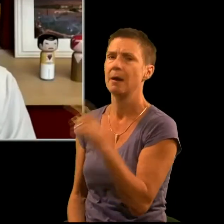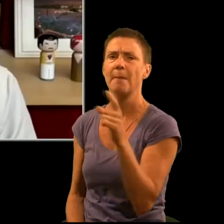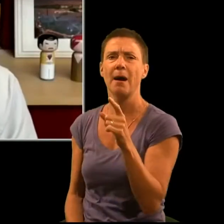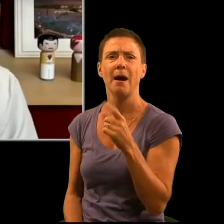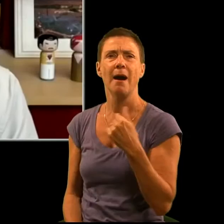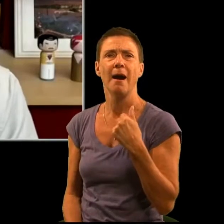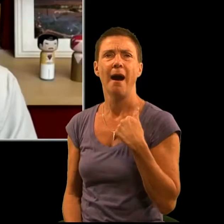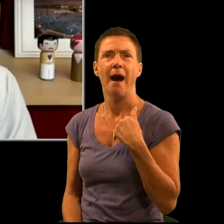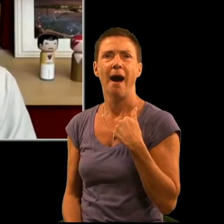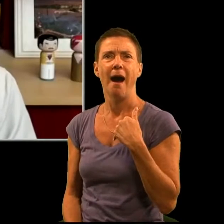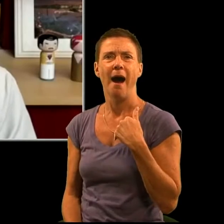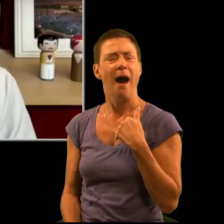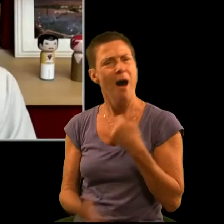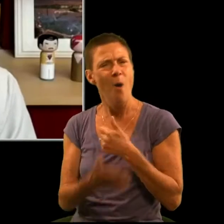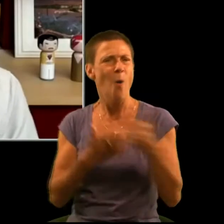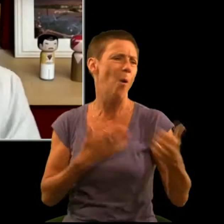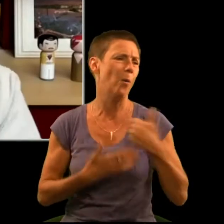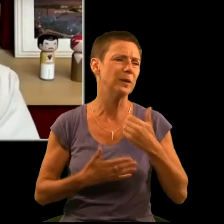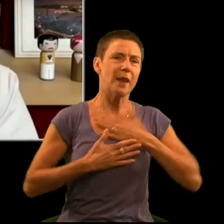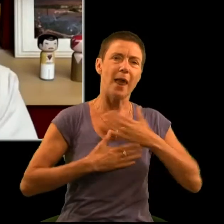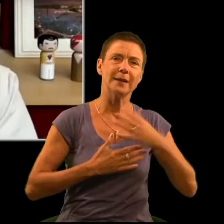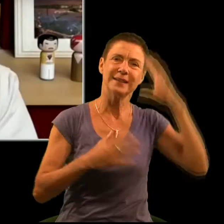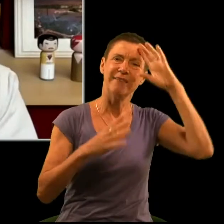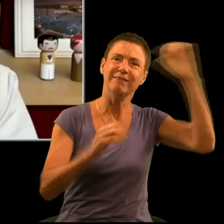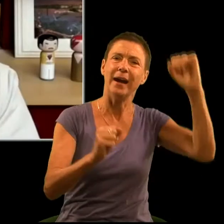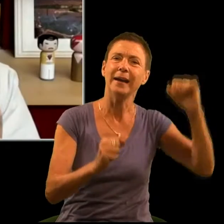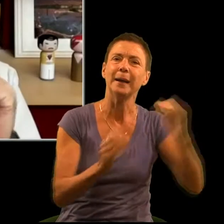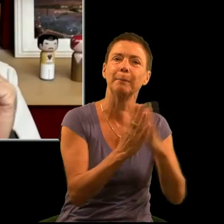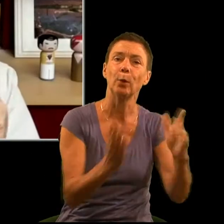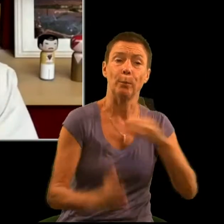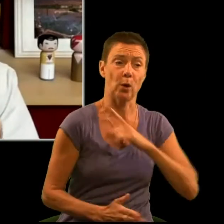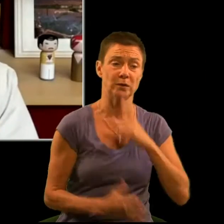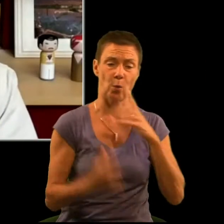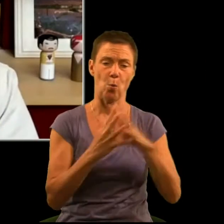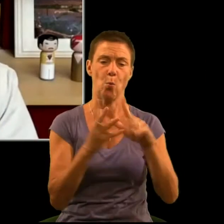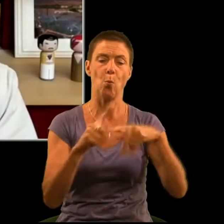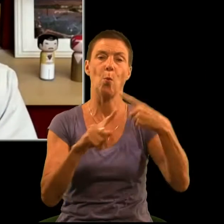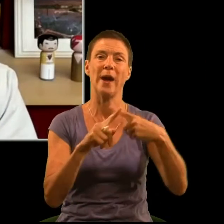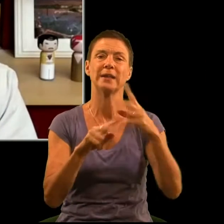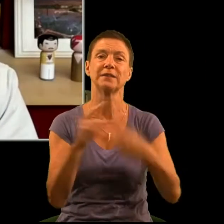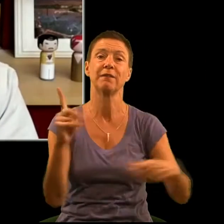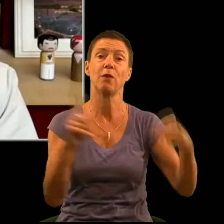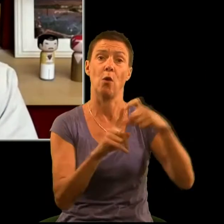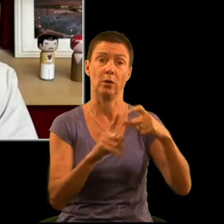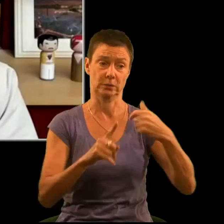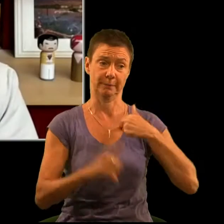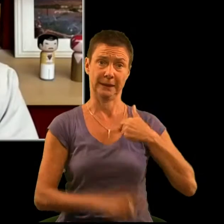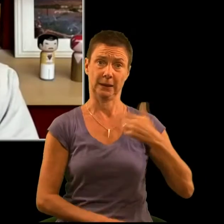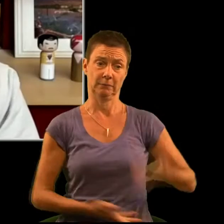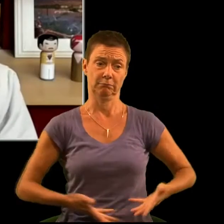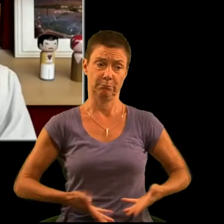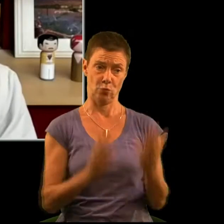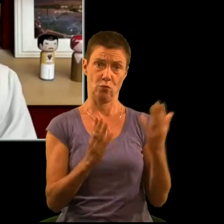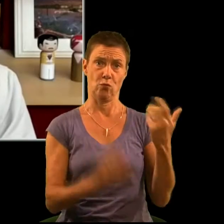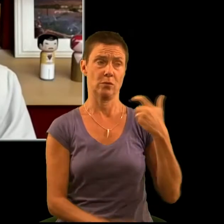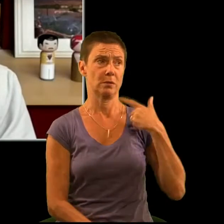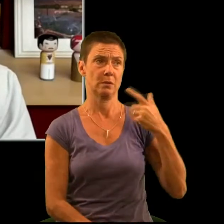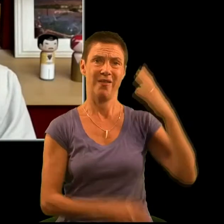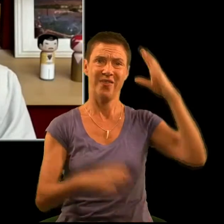kind of predisposed to liking Viking books because Wexford, where I come from, that's where the Vikings landed on their